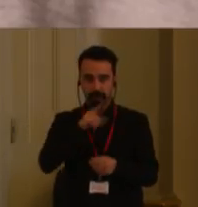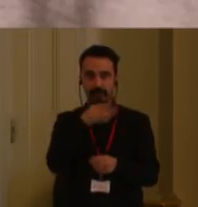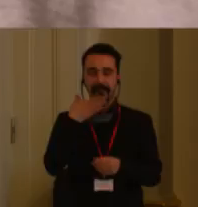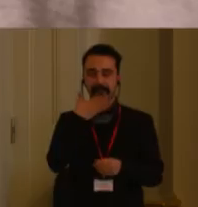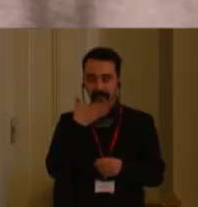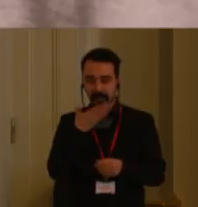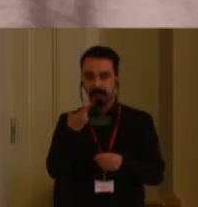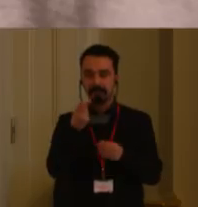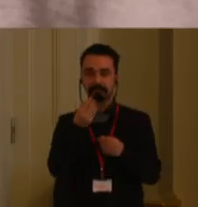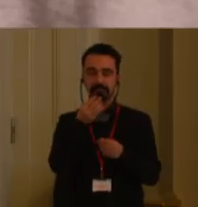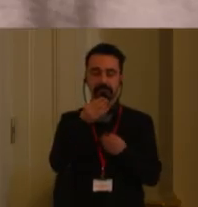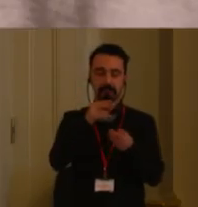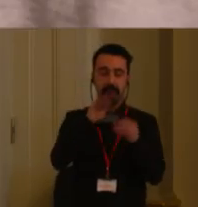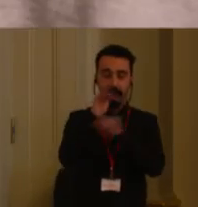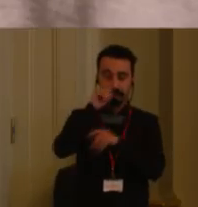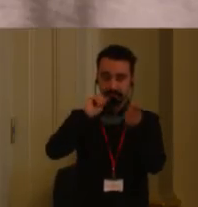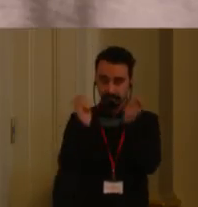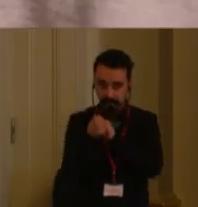connections, and engendering trust.